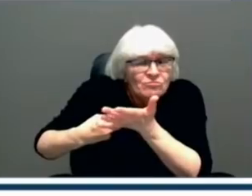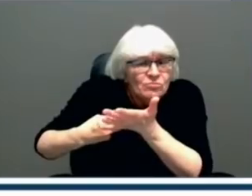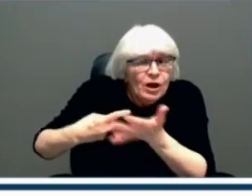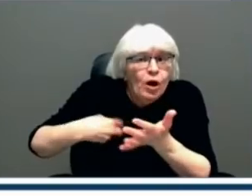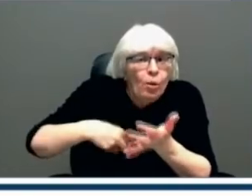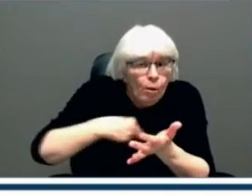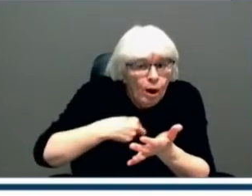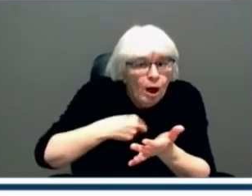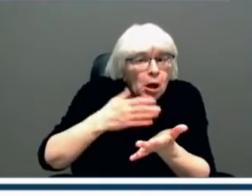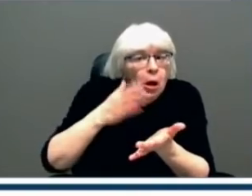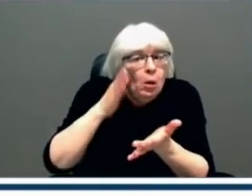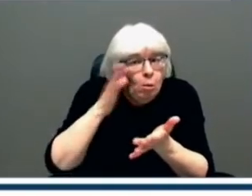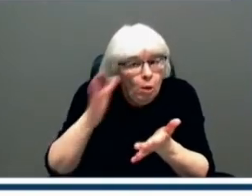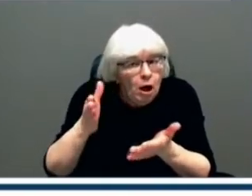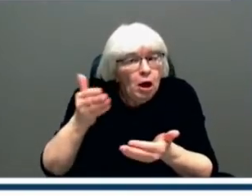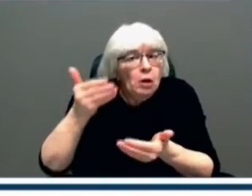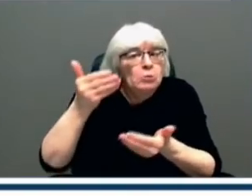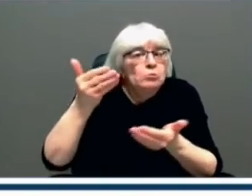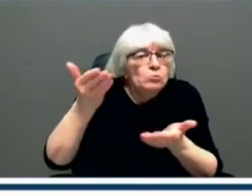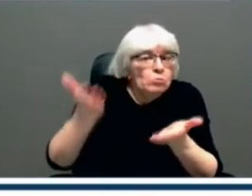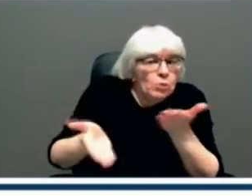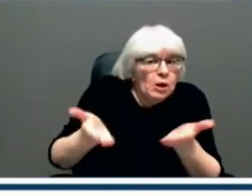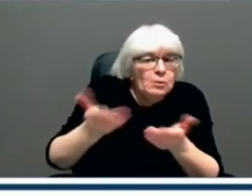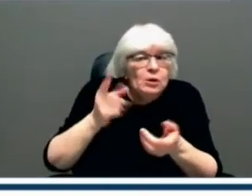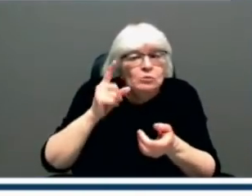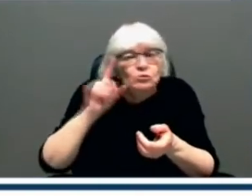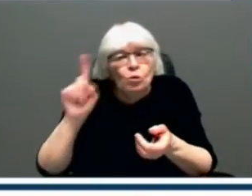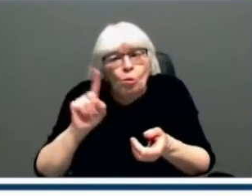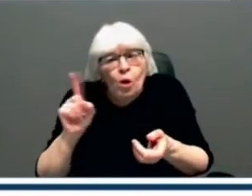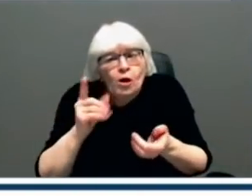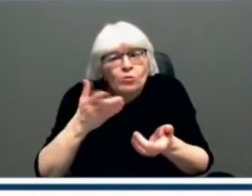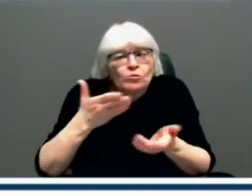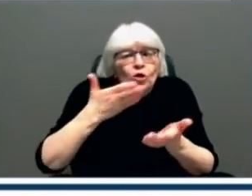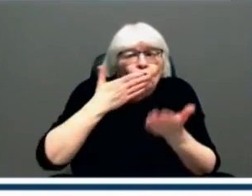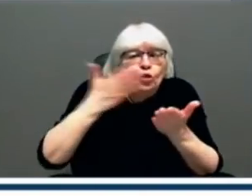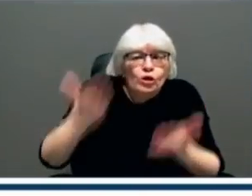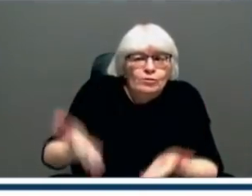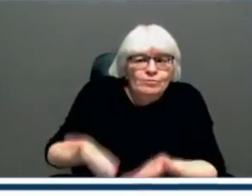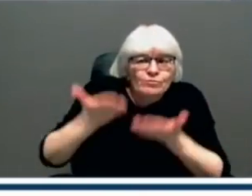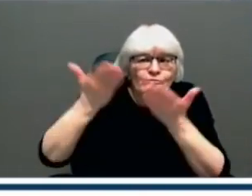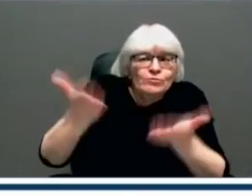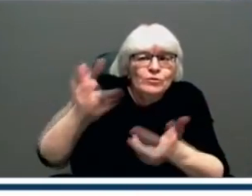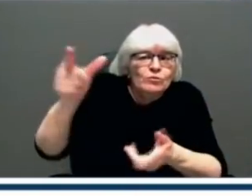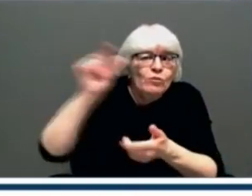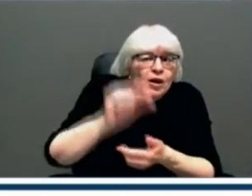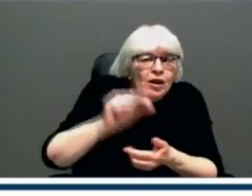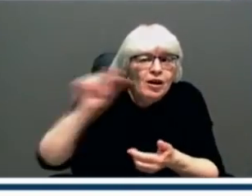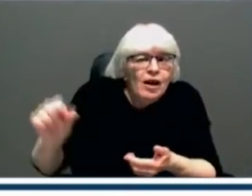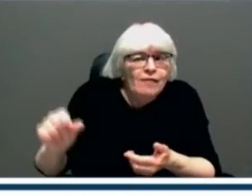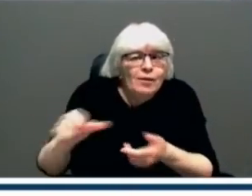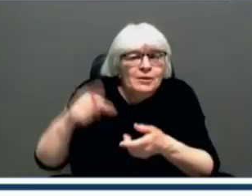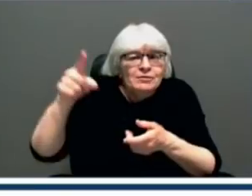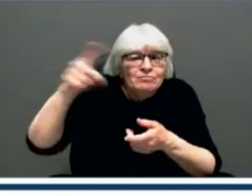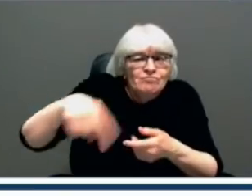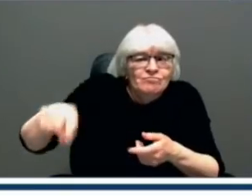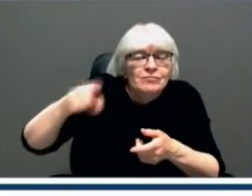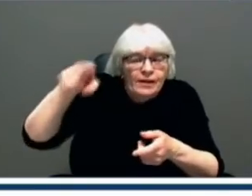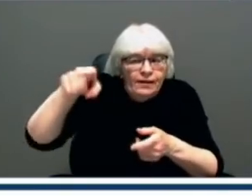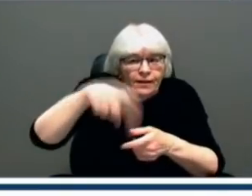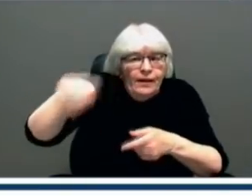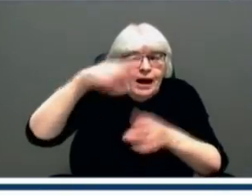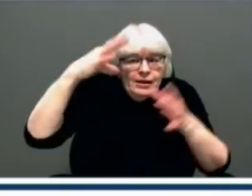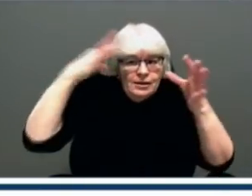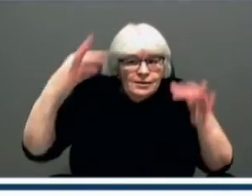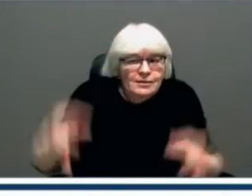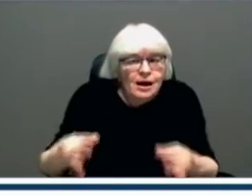we will continue to bring forward appropriate recommendations to government for them to make policy decisions. At this time,